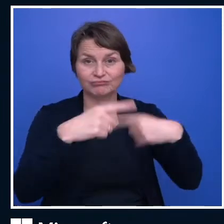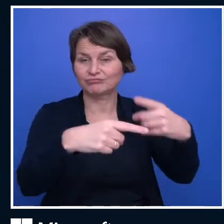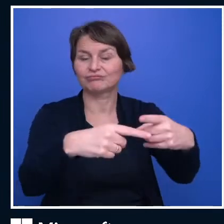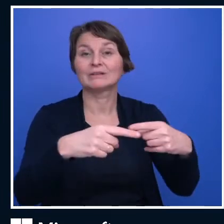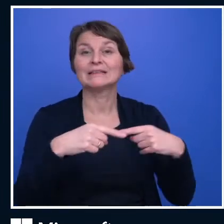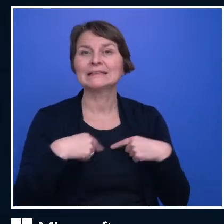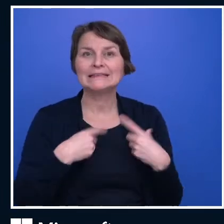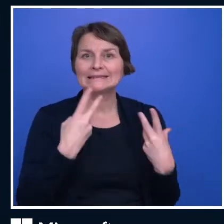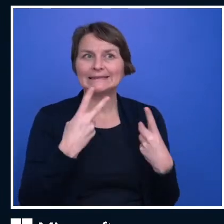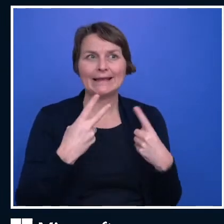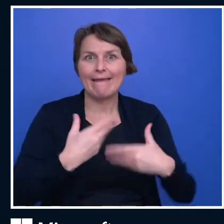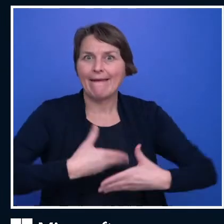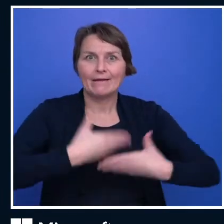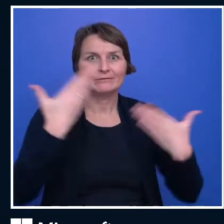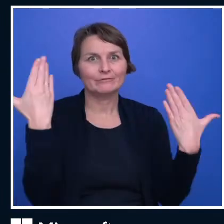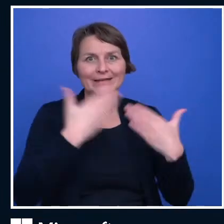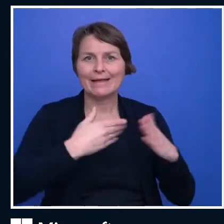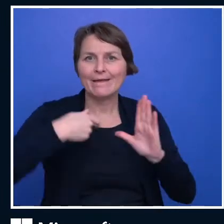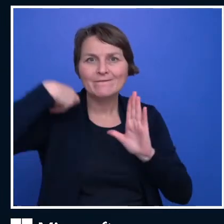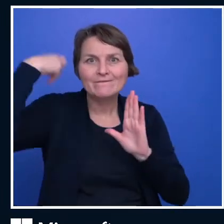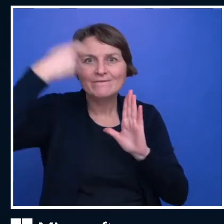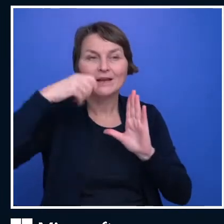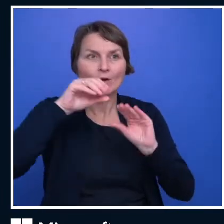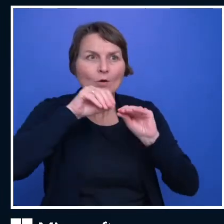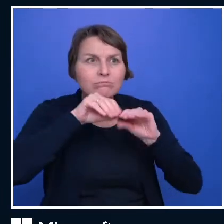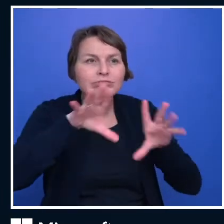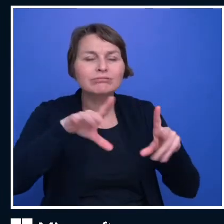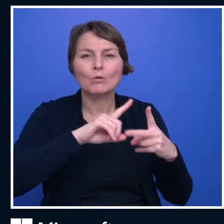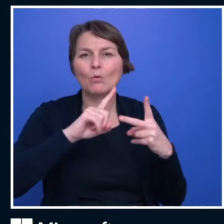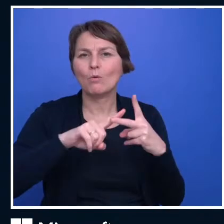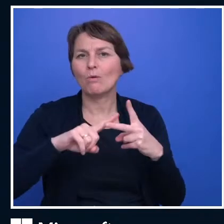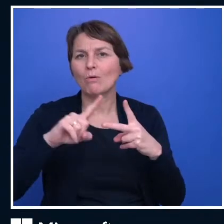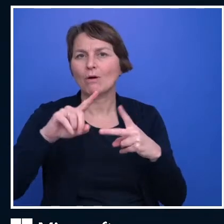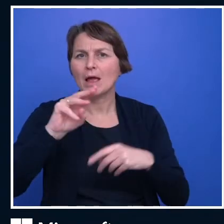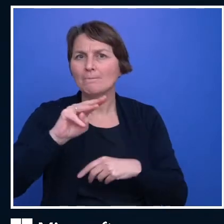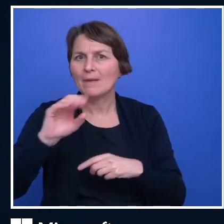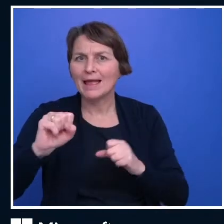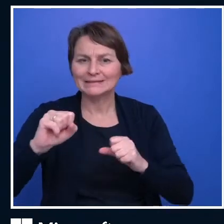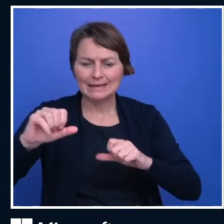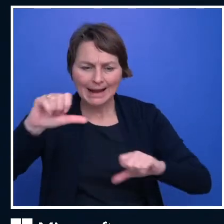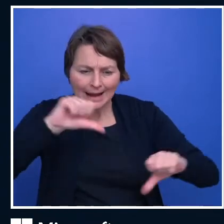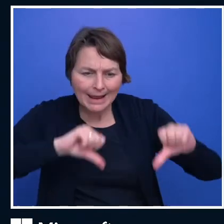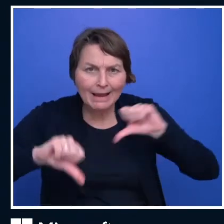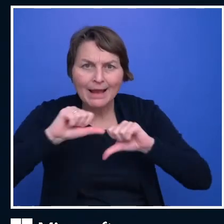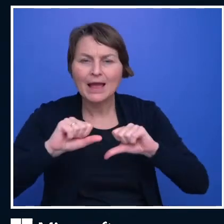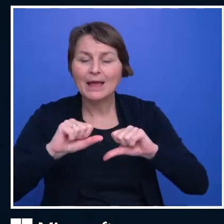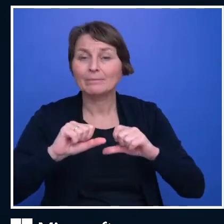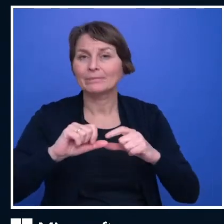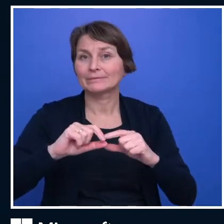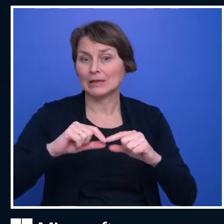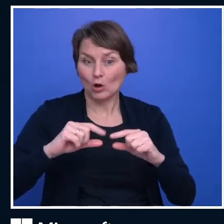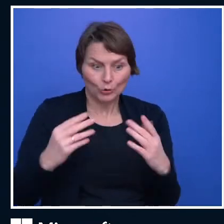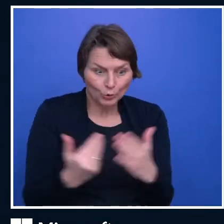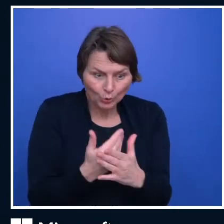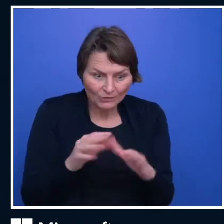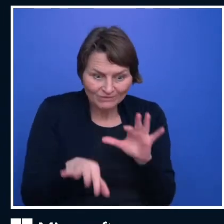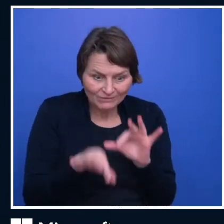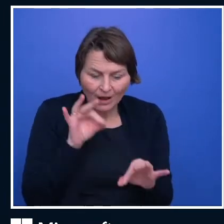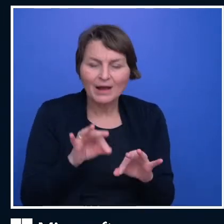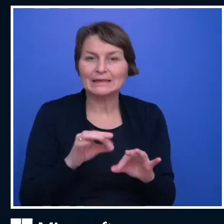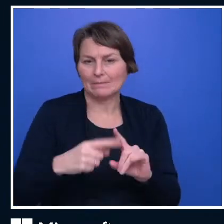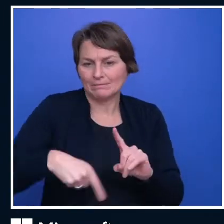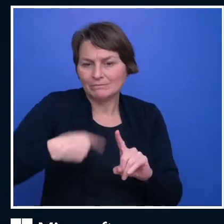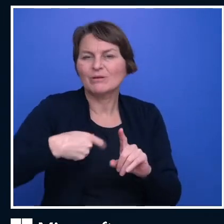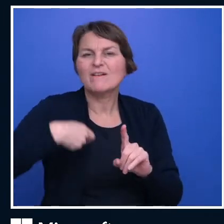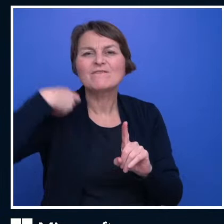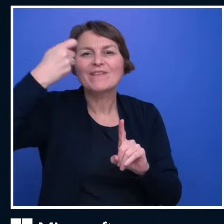in Microsoft's lab or Google's lab. Let's say the research happens and within the next 24 hours, you have a new video coming out. So you watch